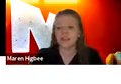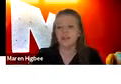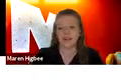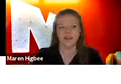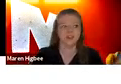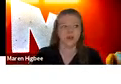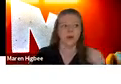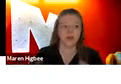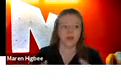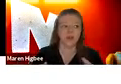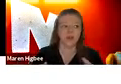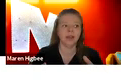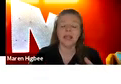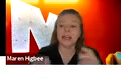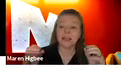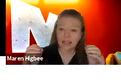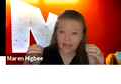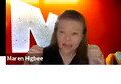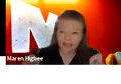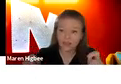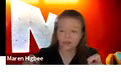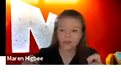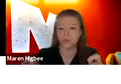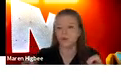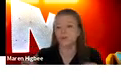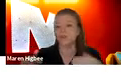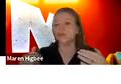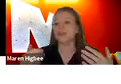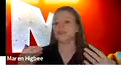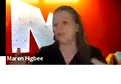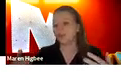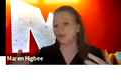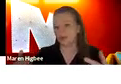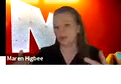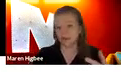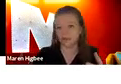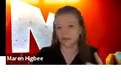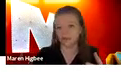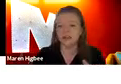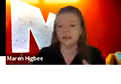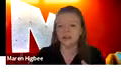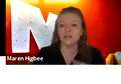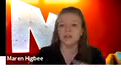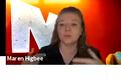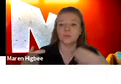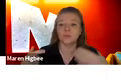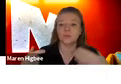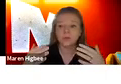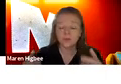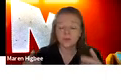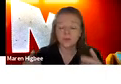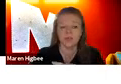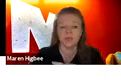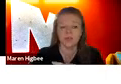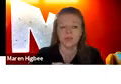they've had to jump online and get into this world to continue with their activities. And I've seen this